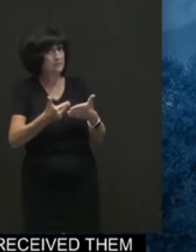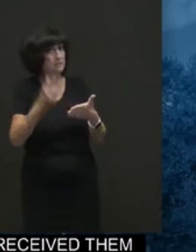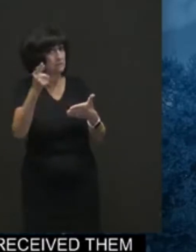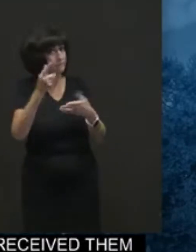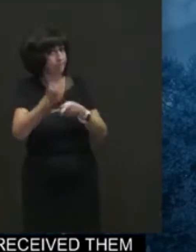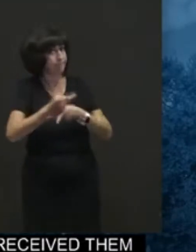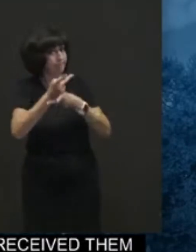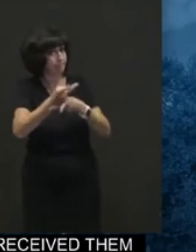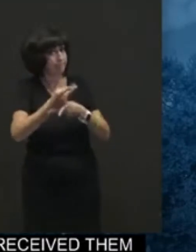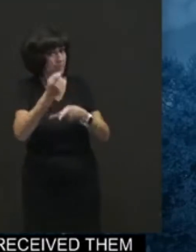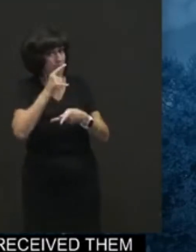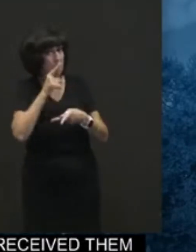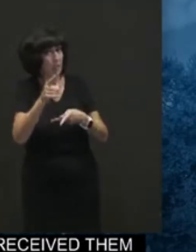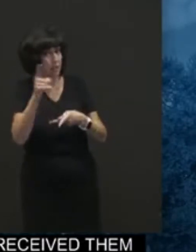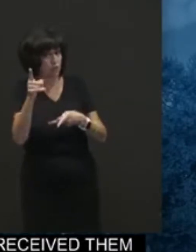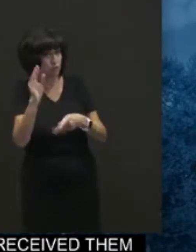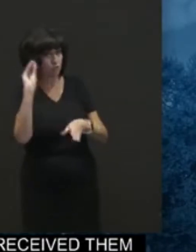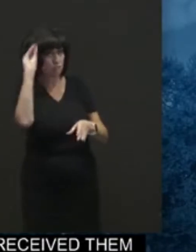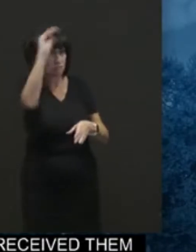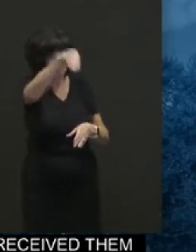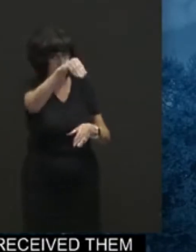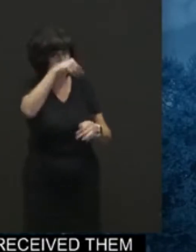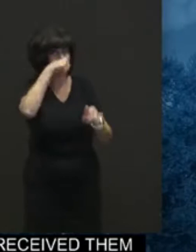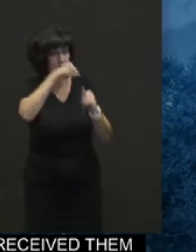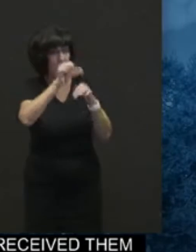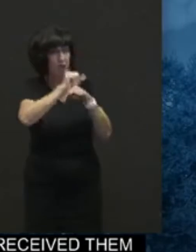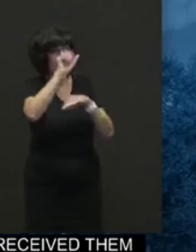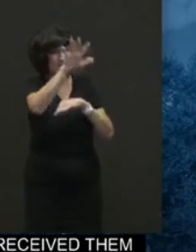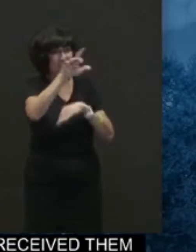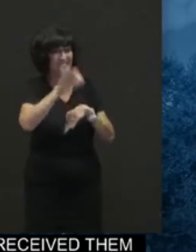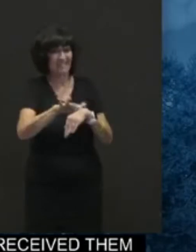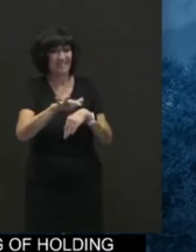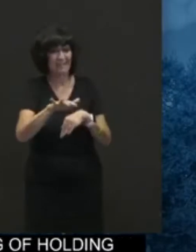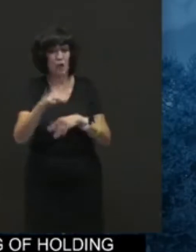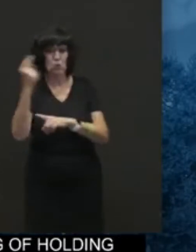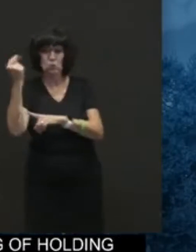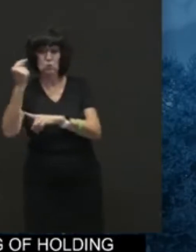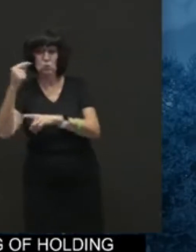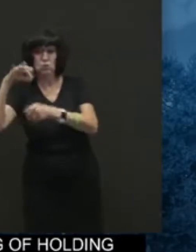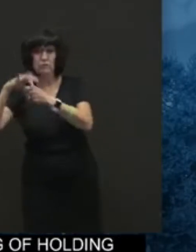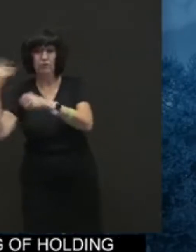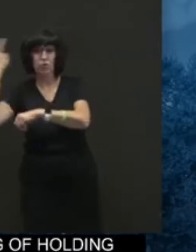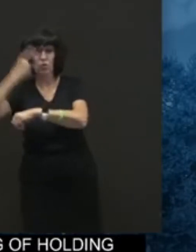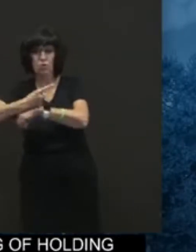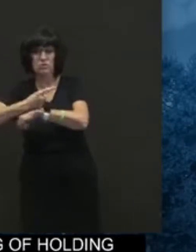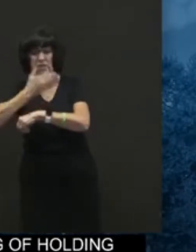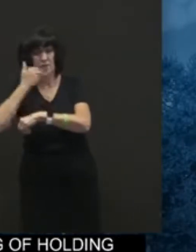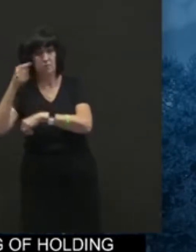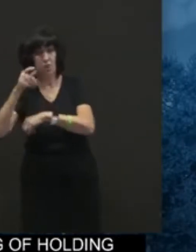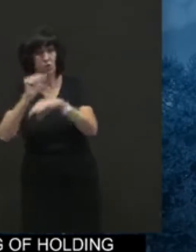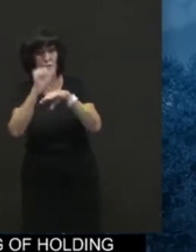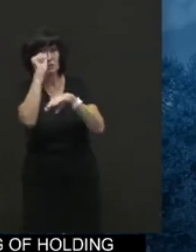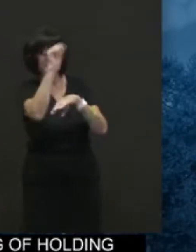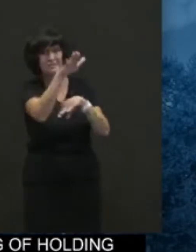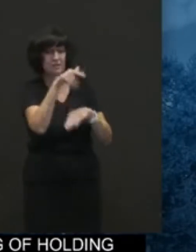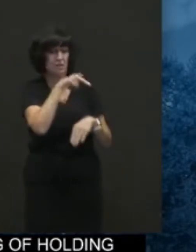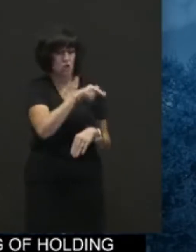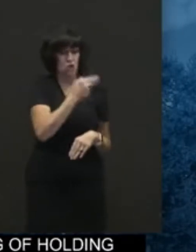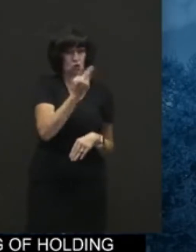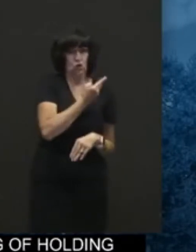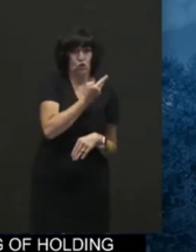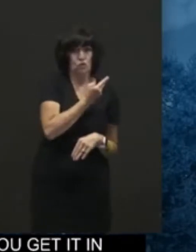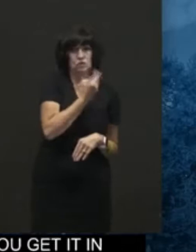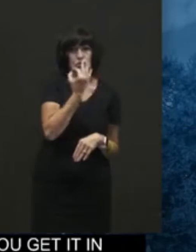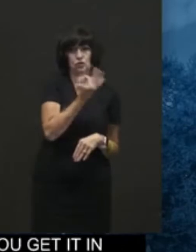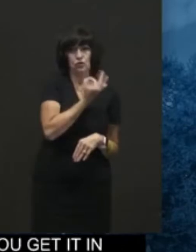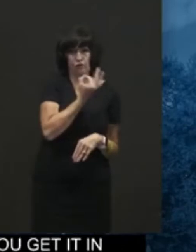you get it in the mail by that Thursday or Friday prior to the Election Day to make sure it's received in hand at the Department of